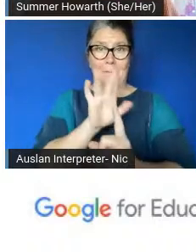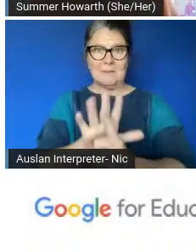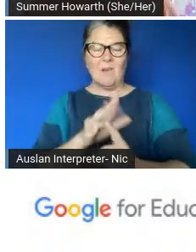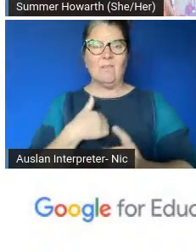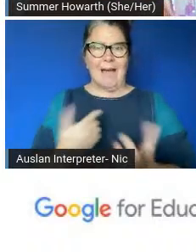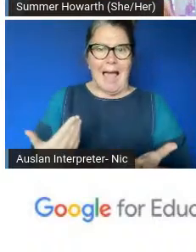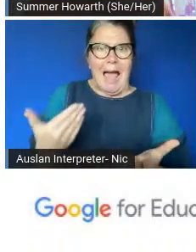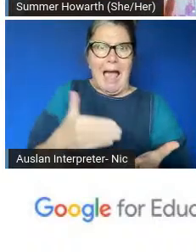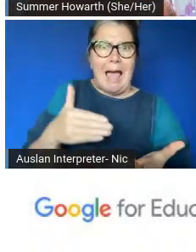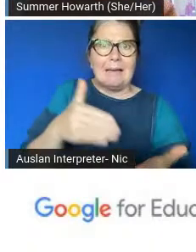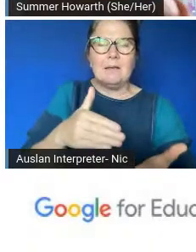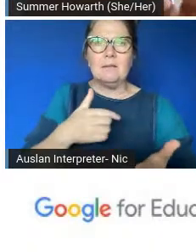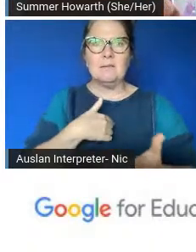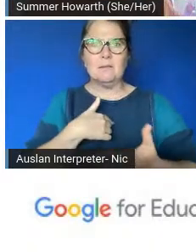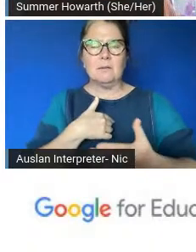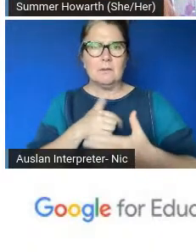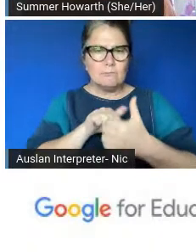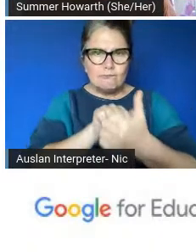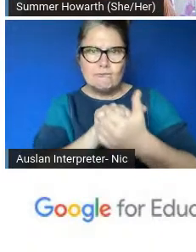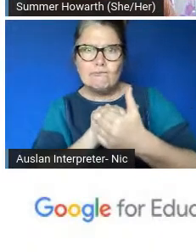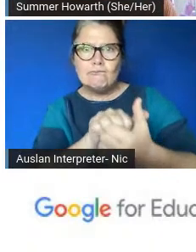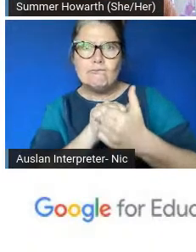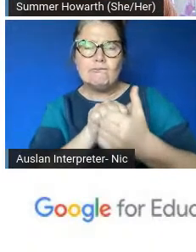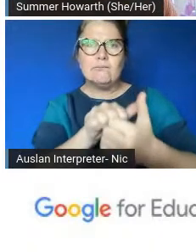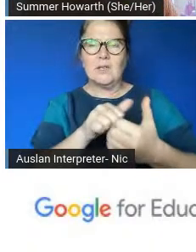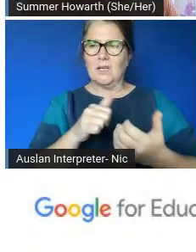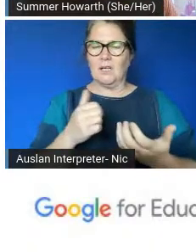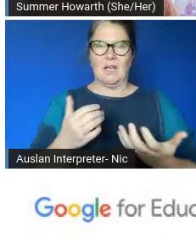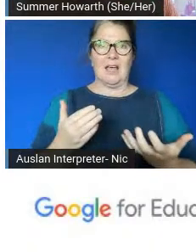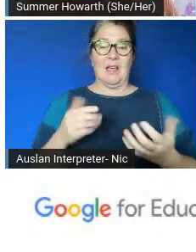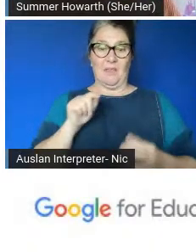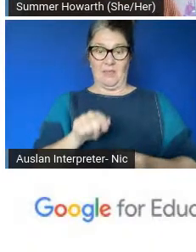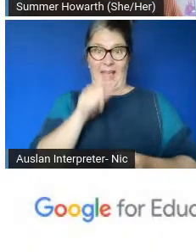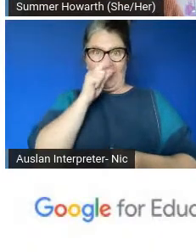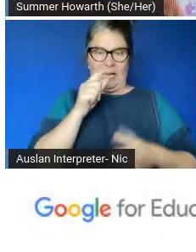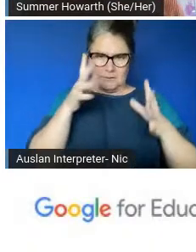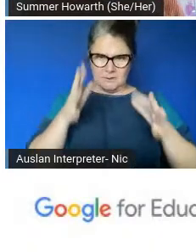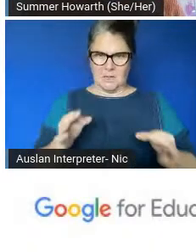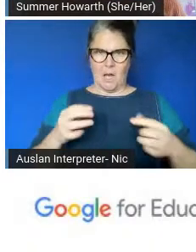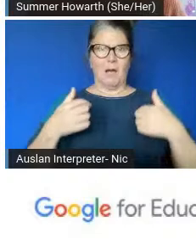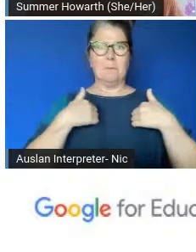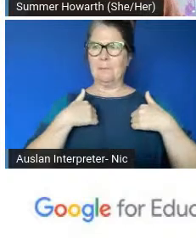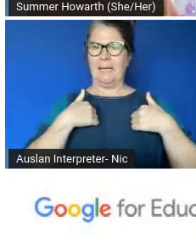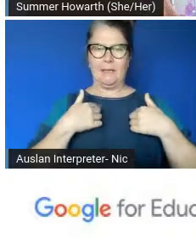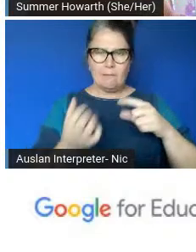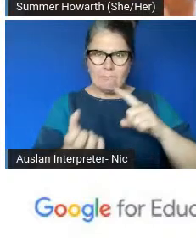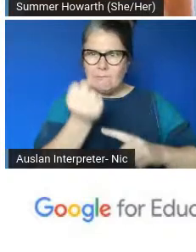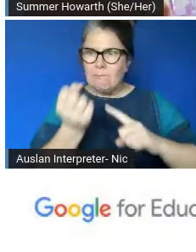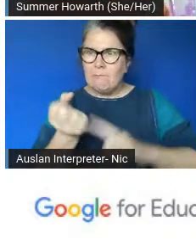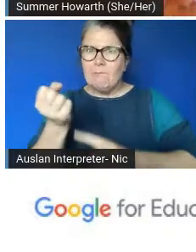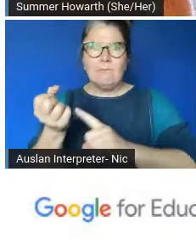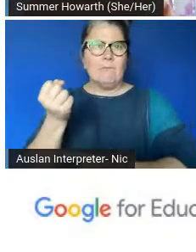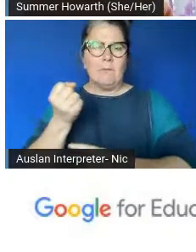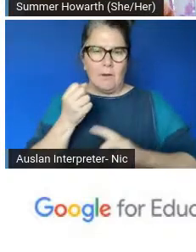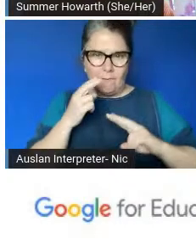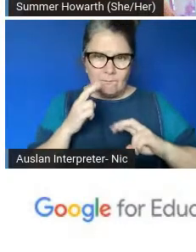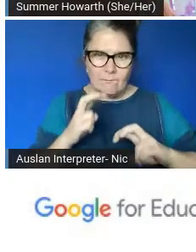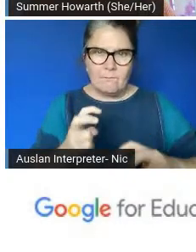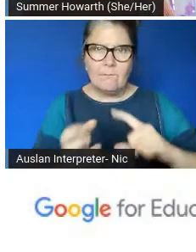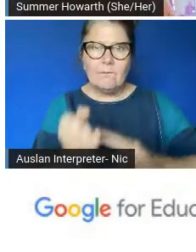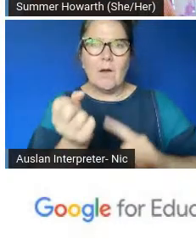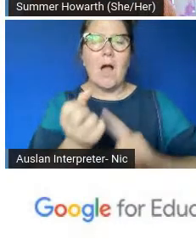the choice where they have discovery involved in there, and of course responsibility, where they recognize this